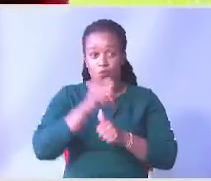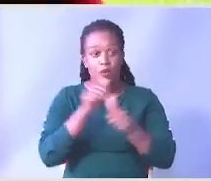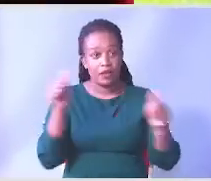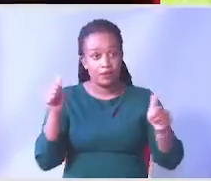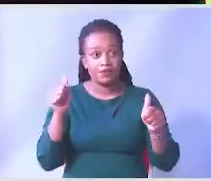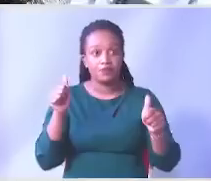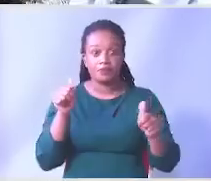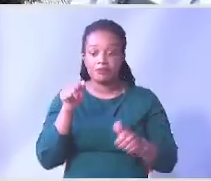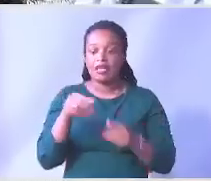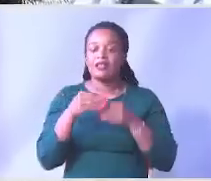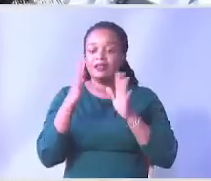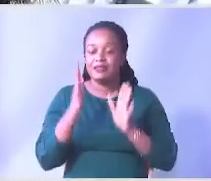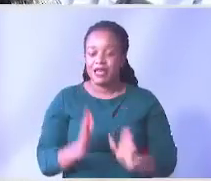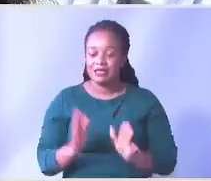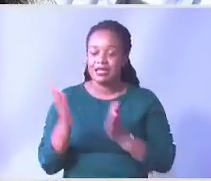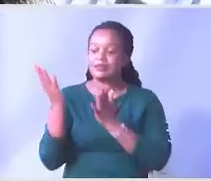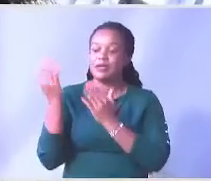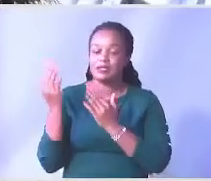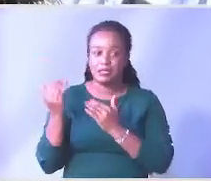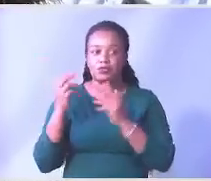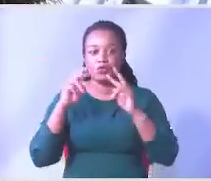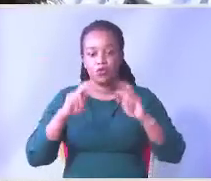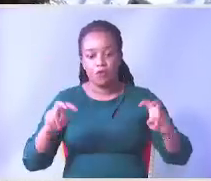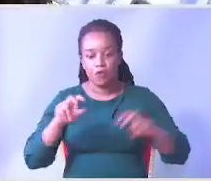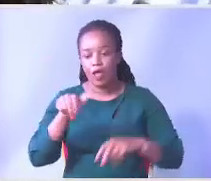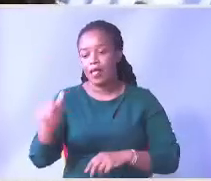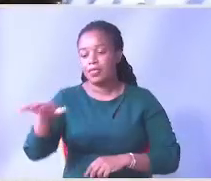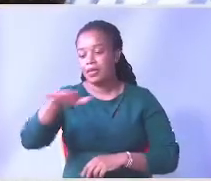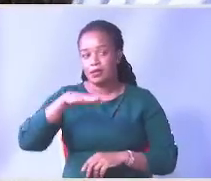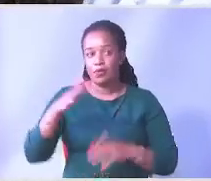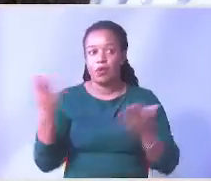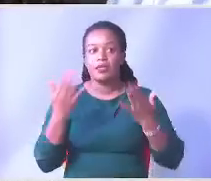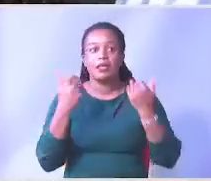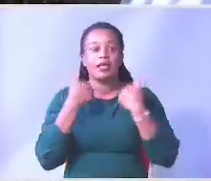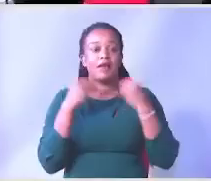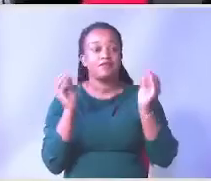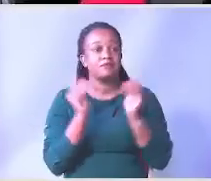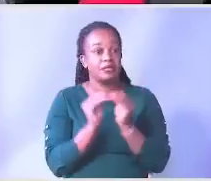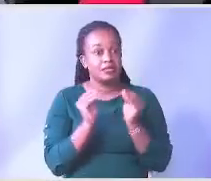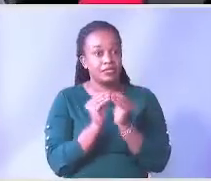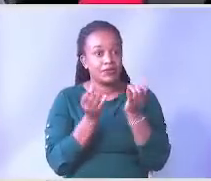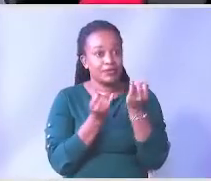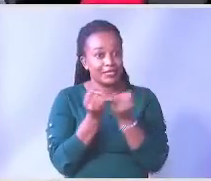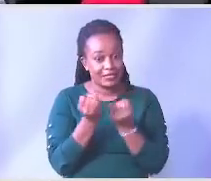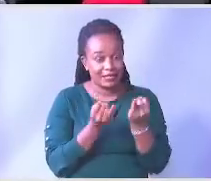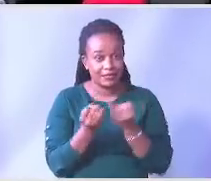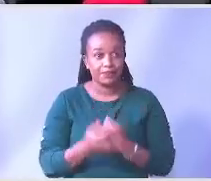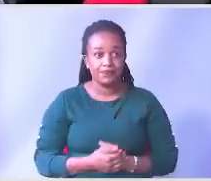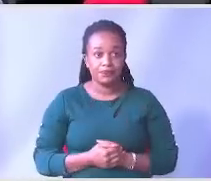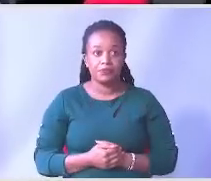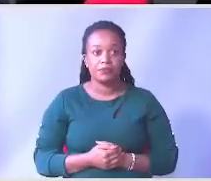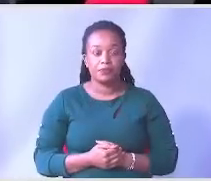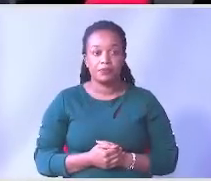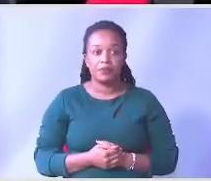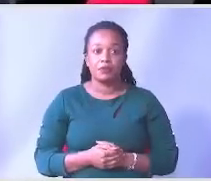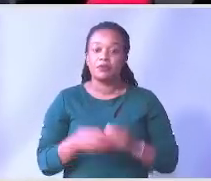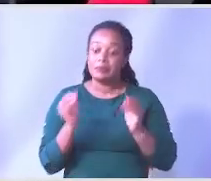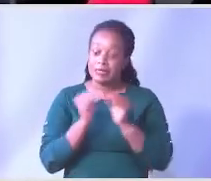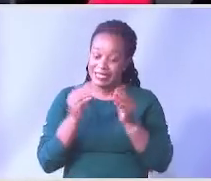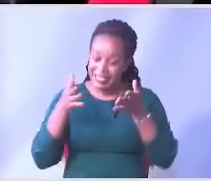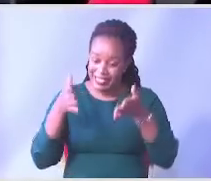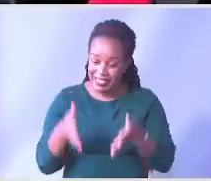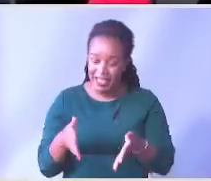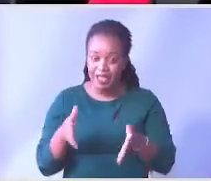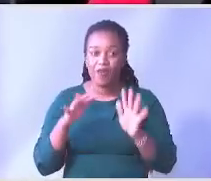look for an alternative ground in Thiba Ward, where they will hold their meeting on Saturday. Kutano Wanguru Stadium, ikue,